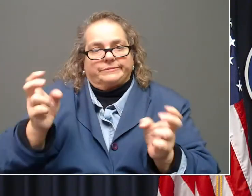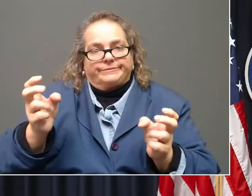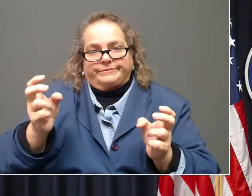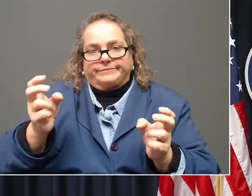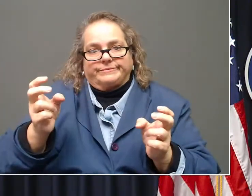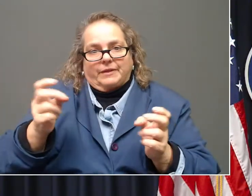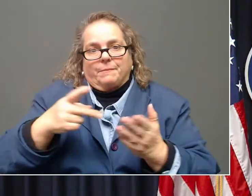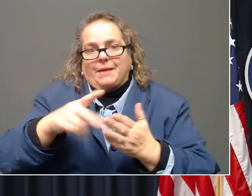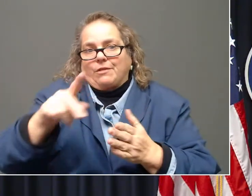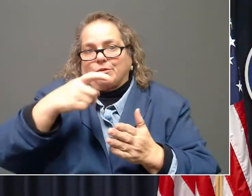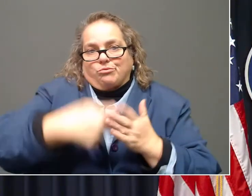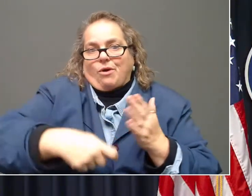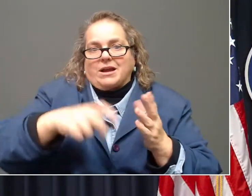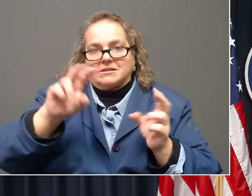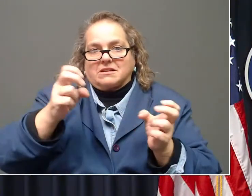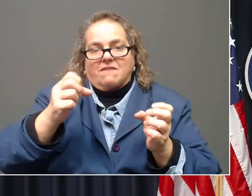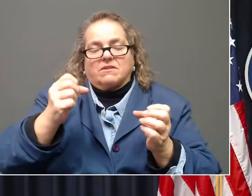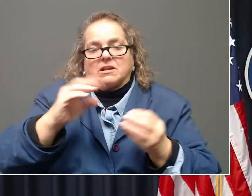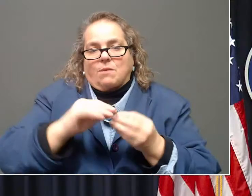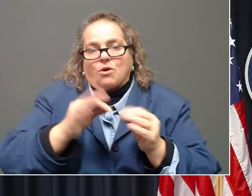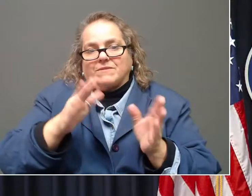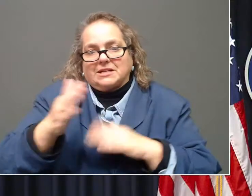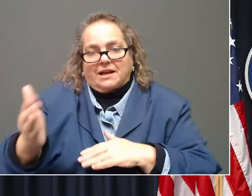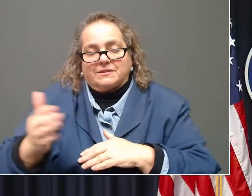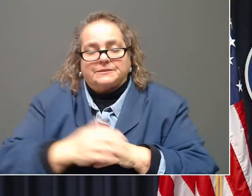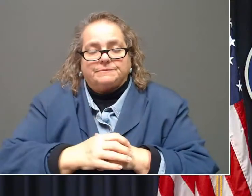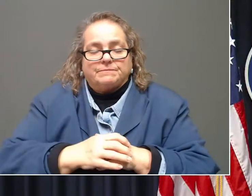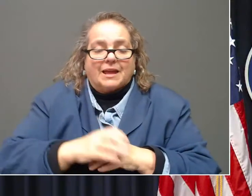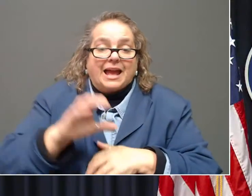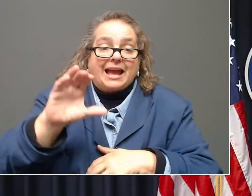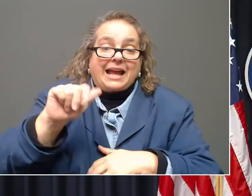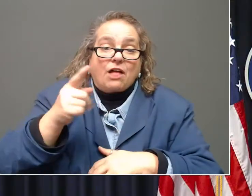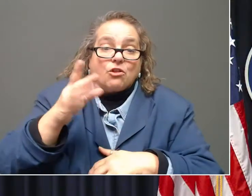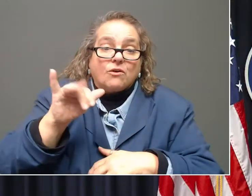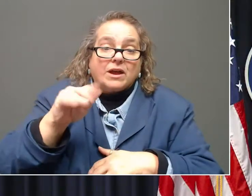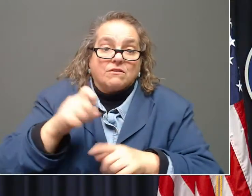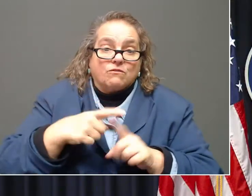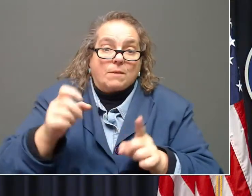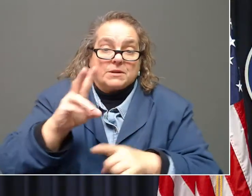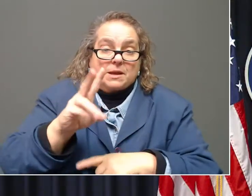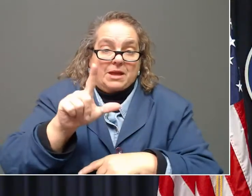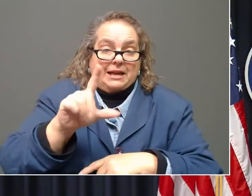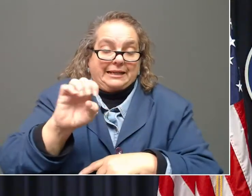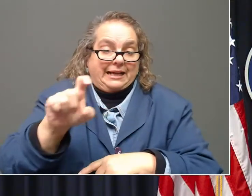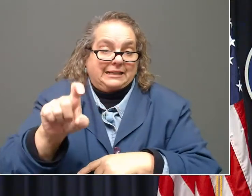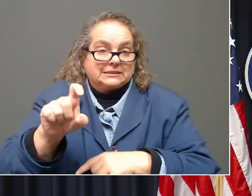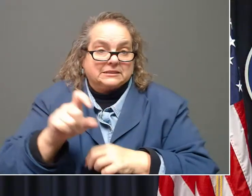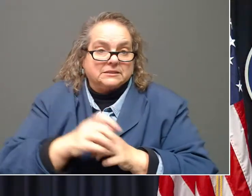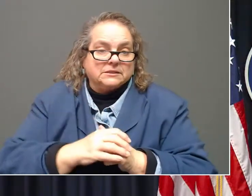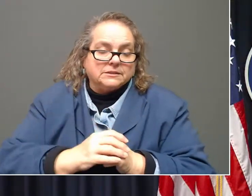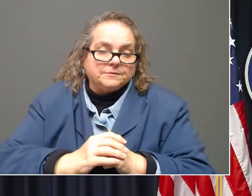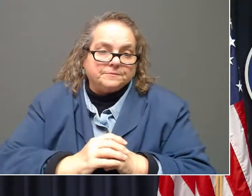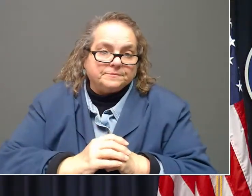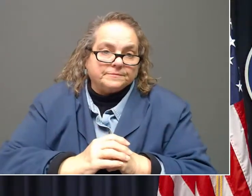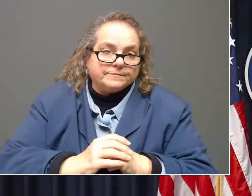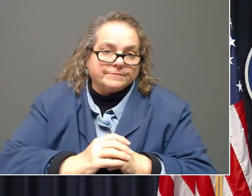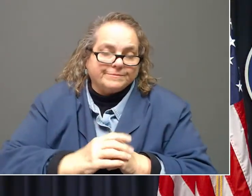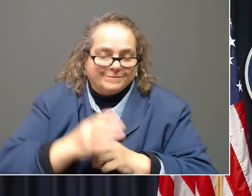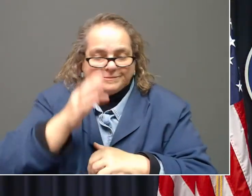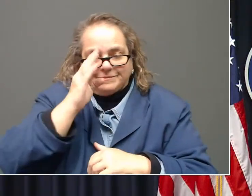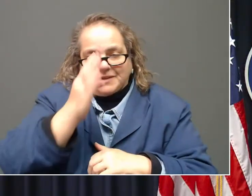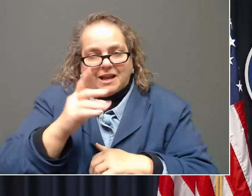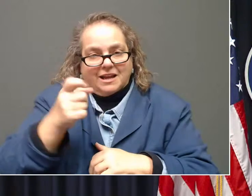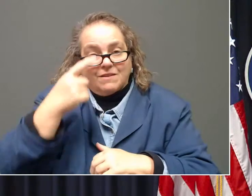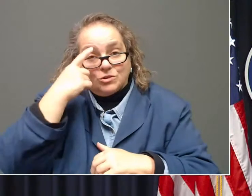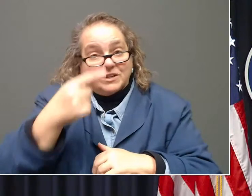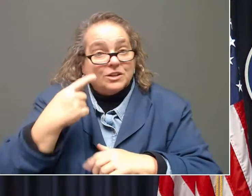in cases, but we are still seeing deaths remaining at really high levels. In some